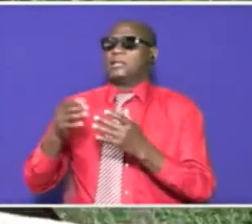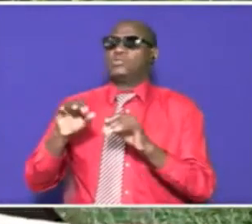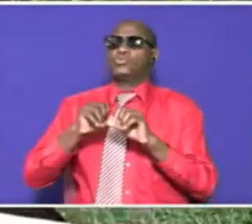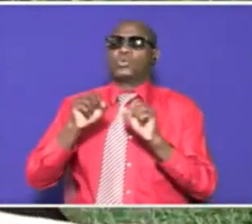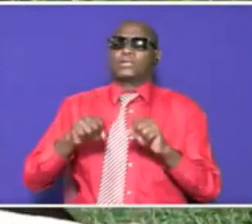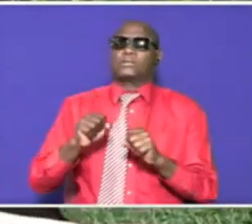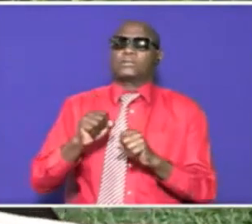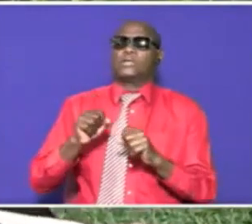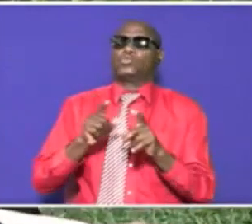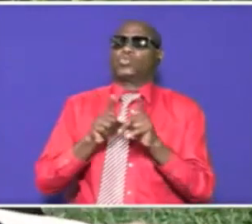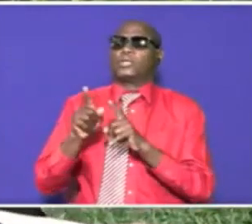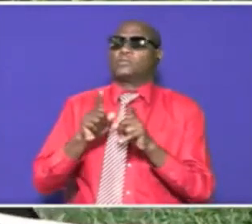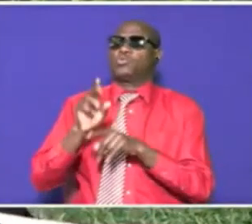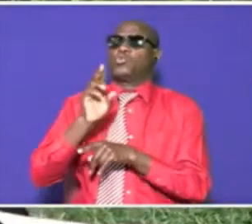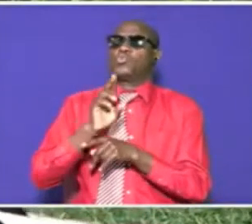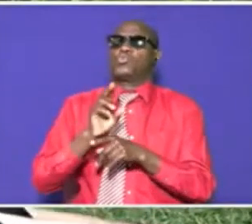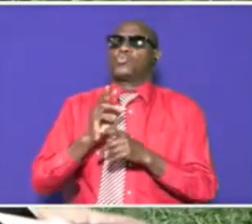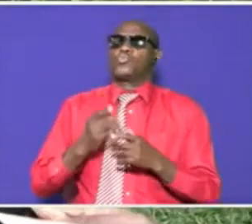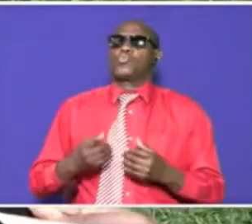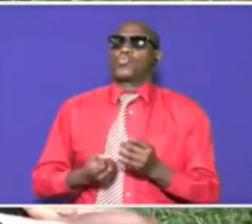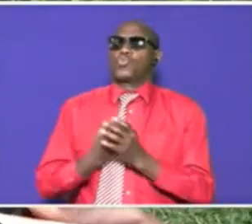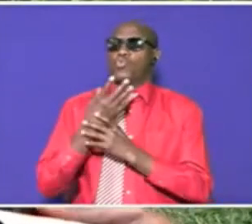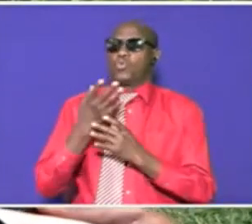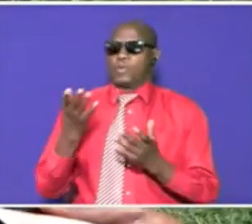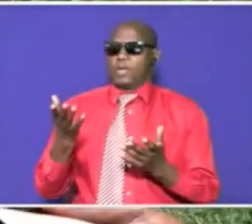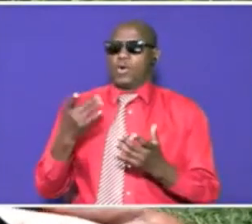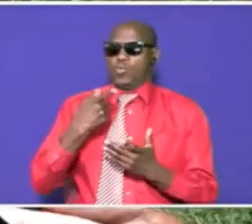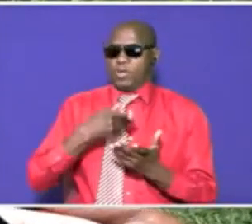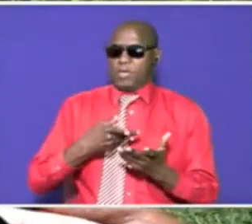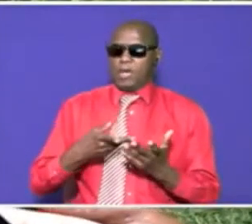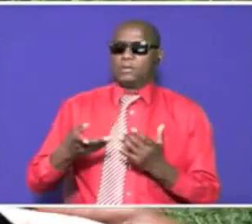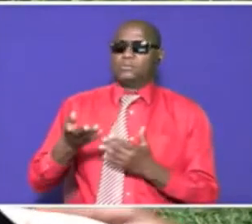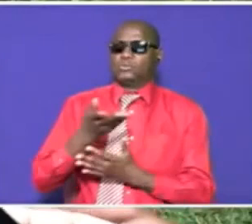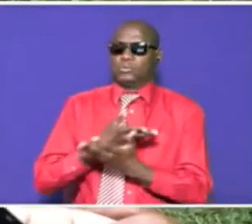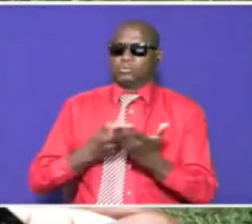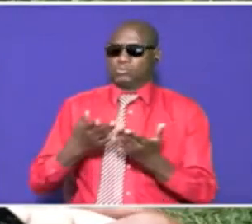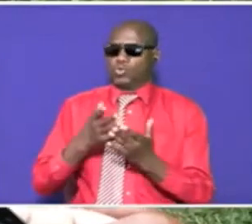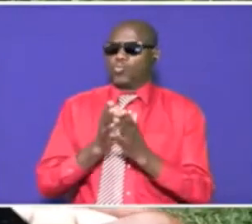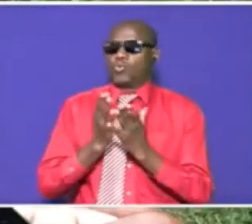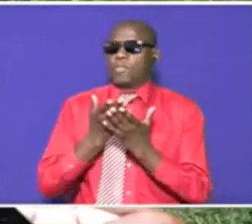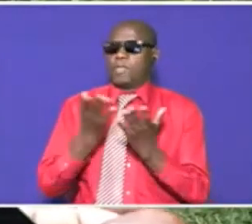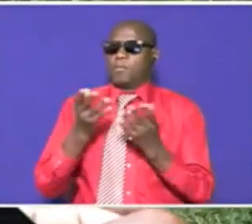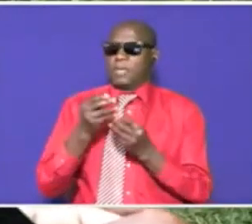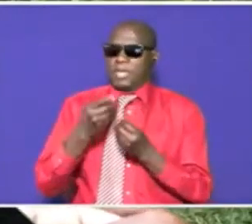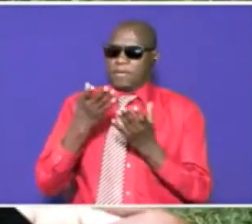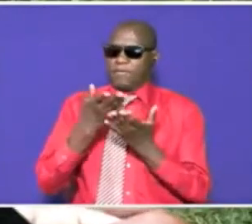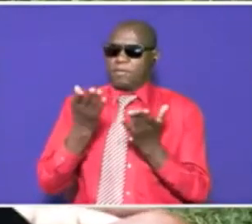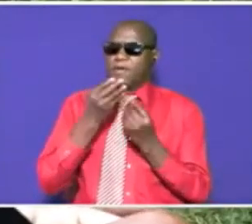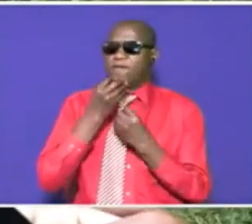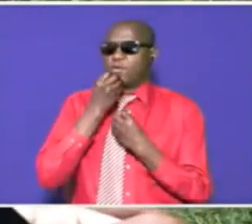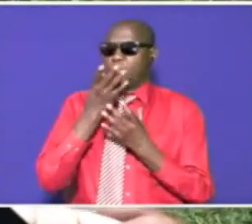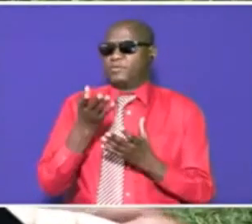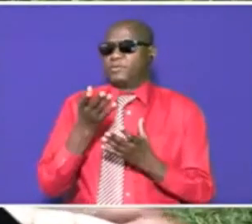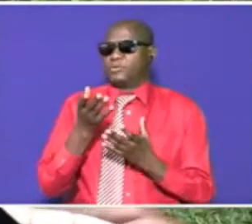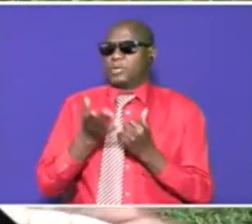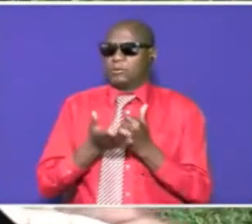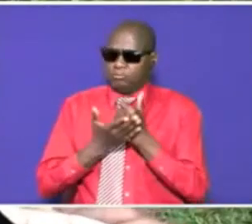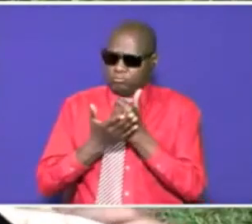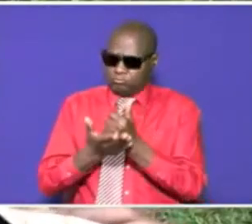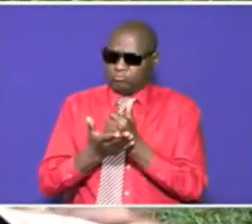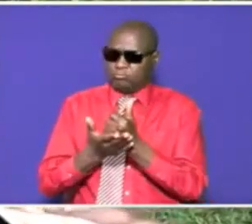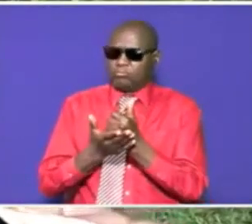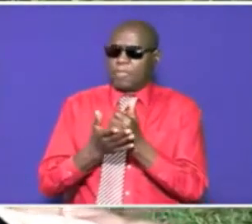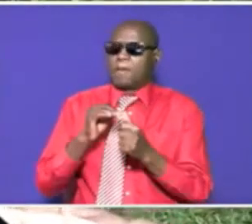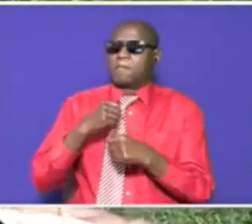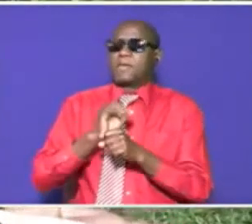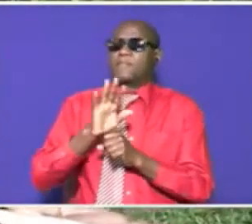that tourism then grows. And so we are here to interact with them, to give them information that is helpful and that makes